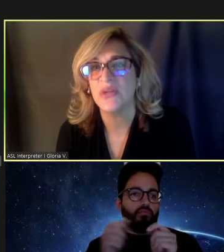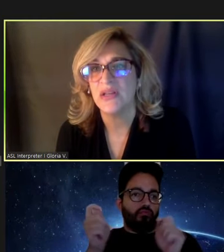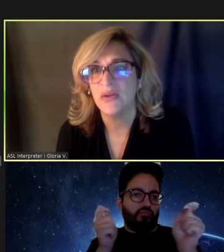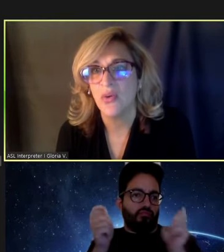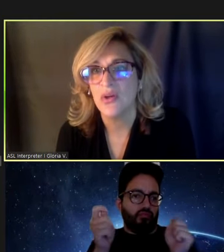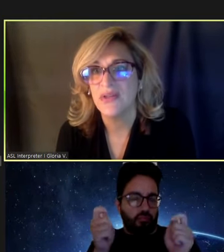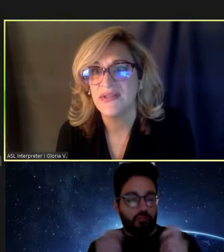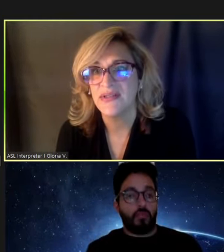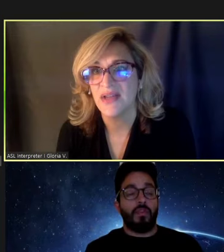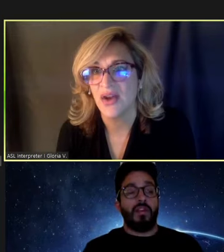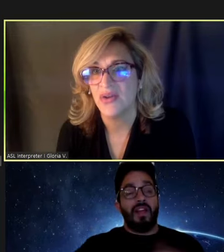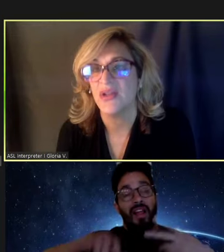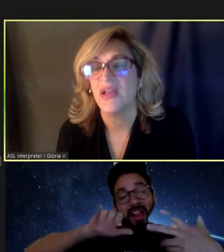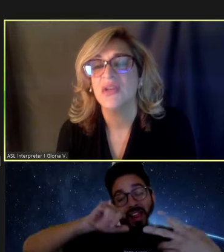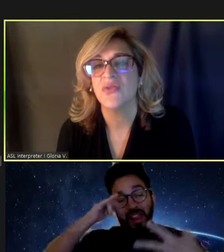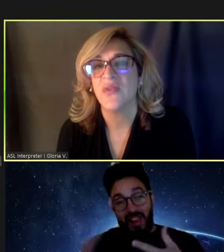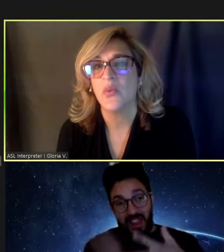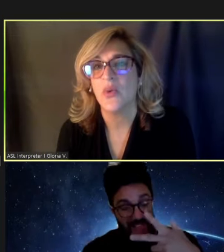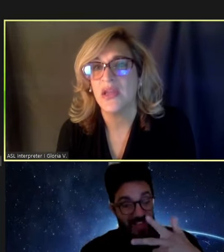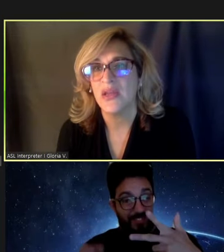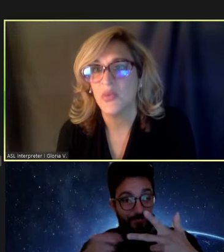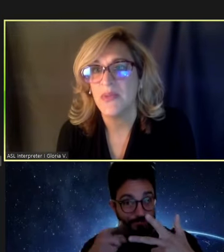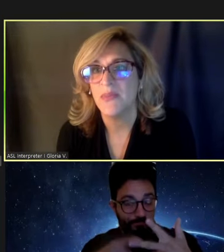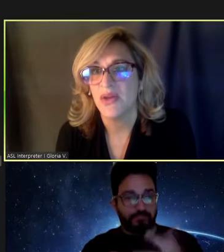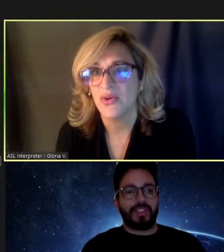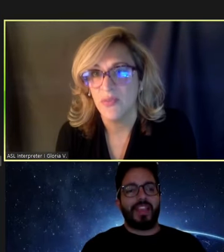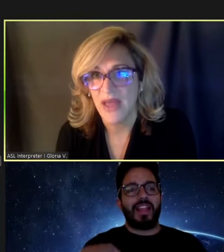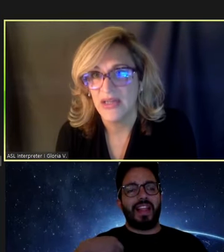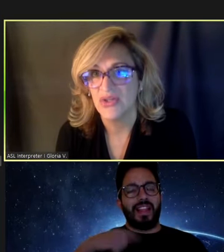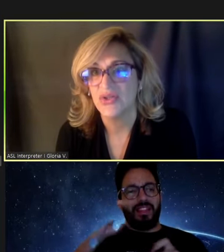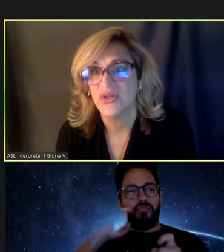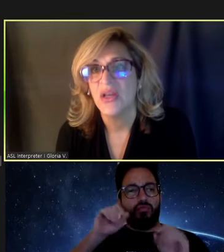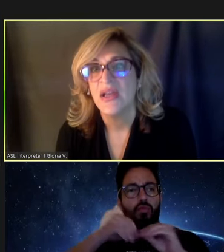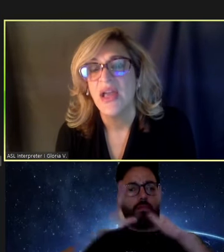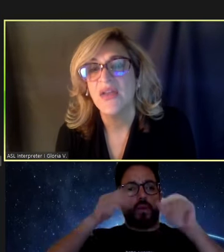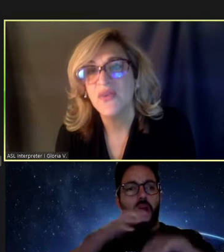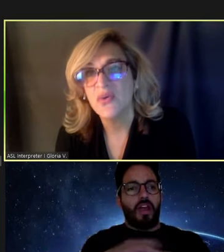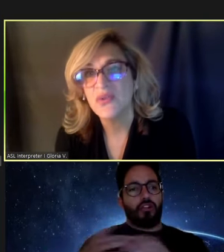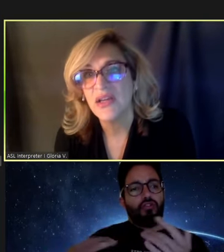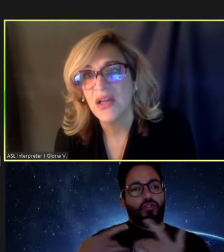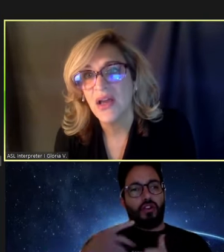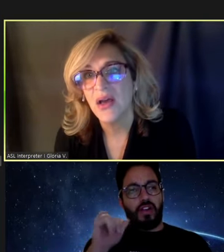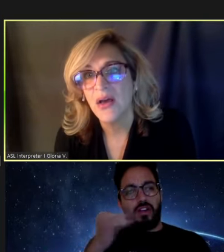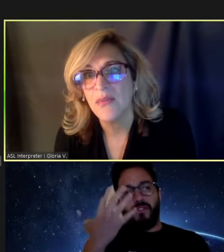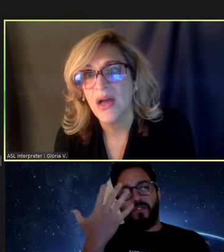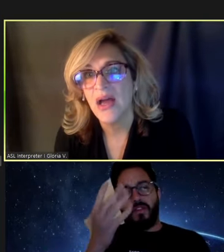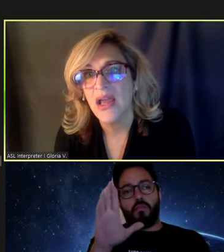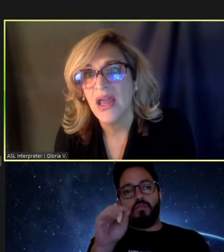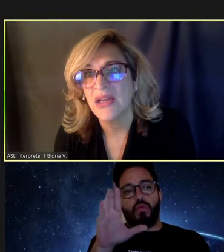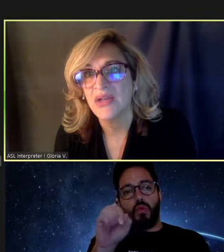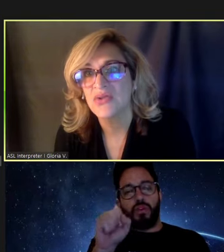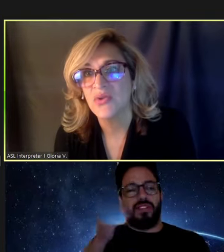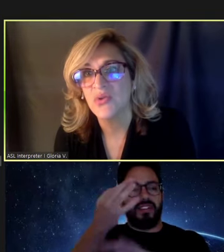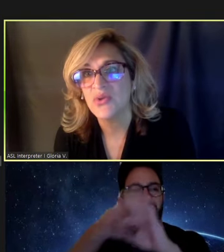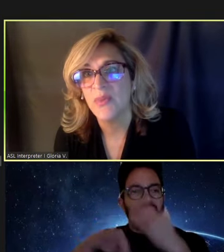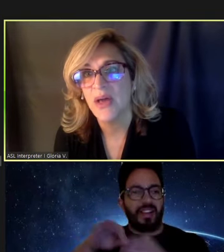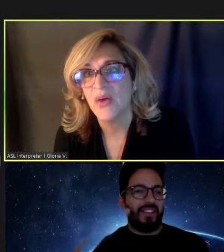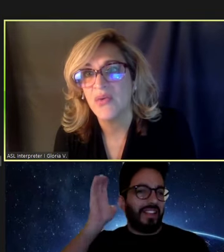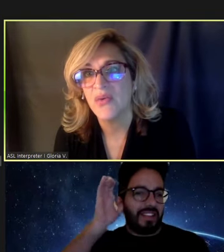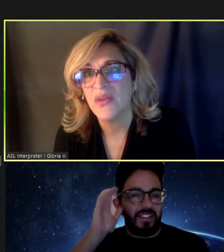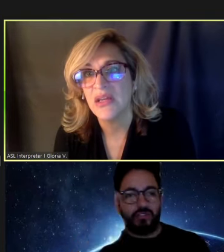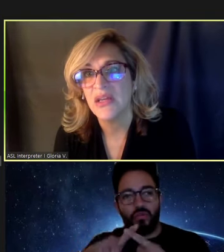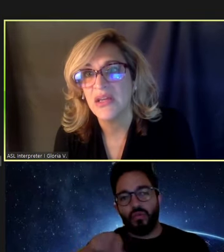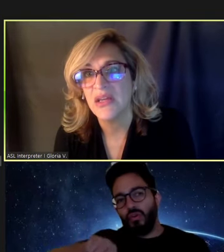should be in all its entirety. So that way it would be better managed. And thirdly, I had a concern